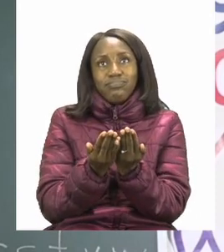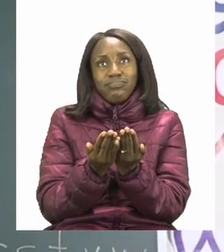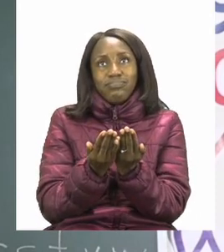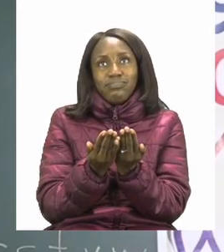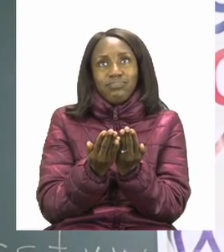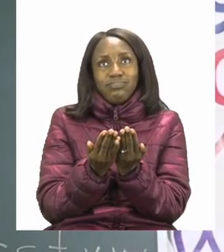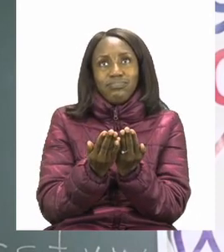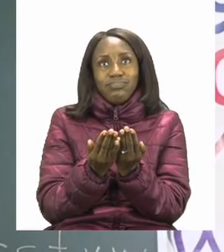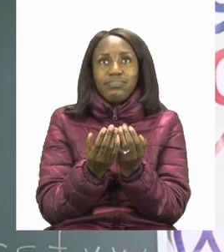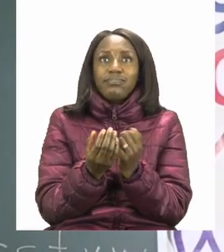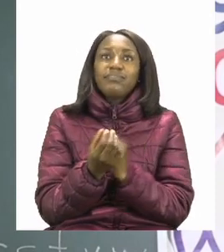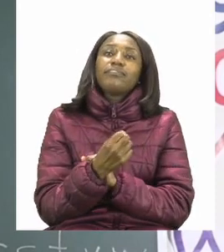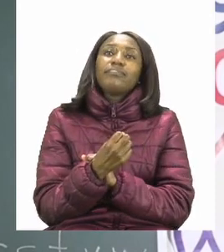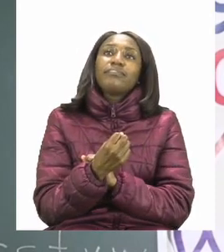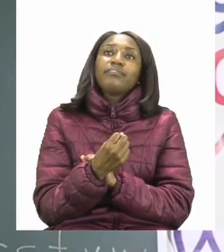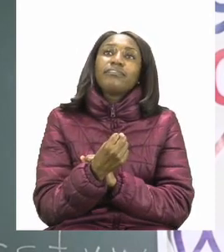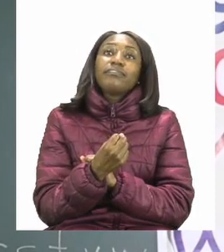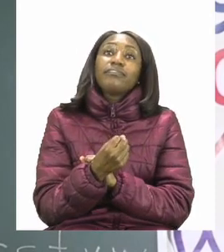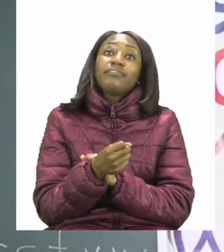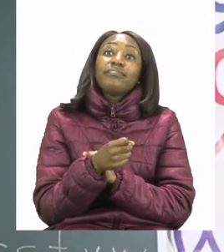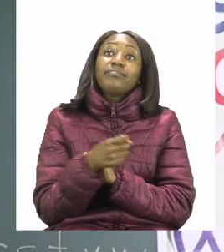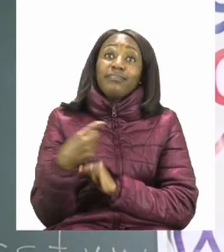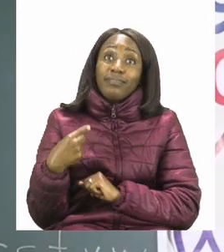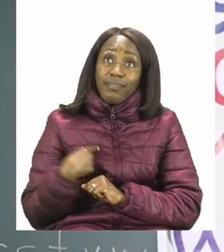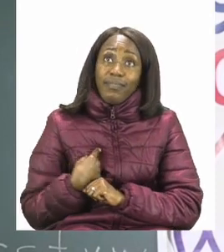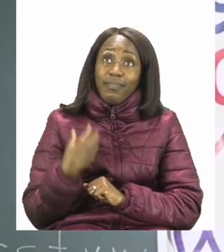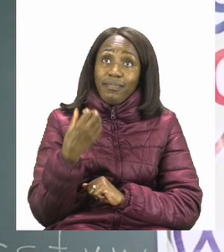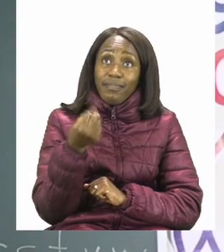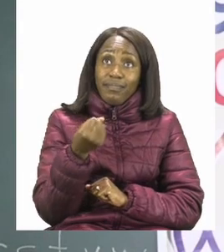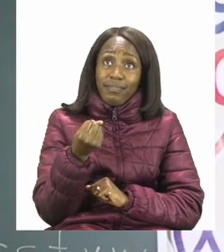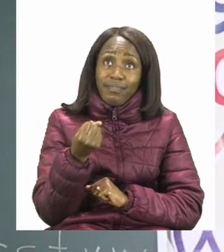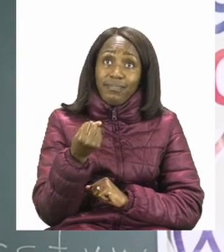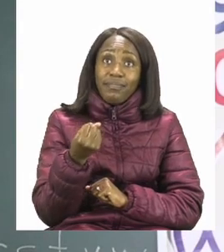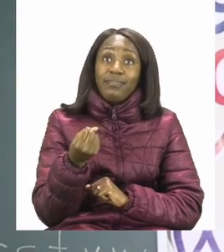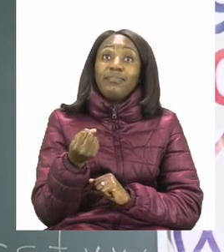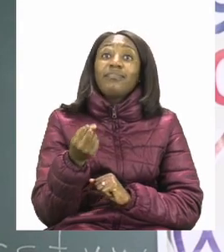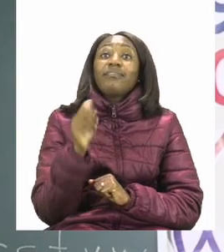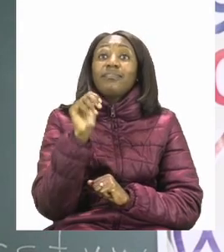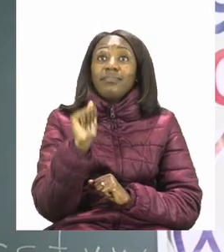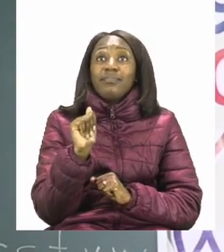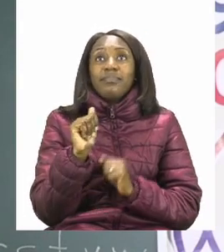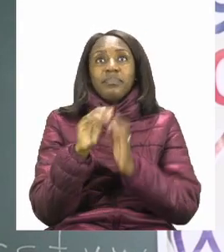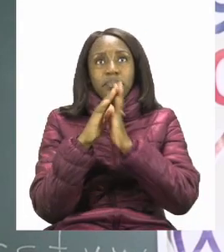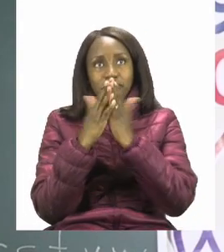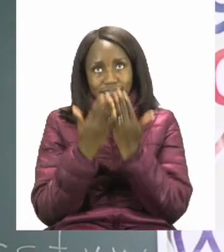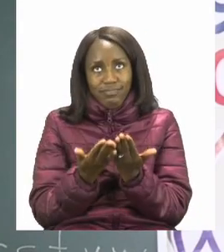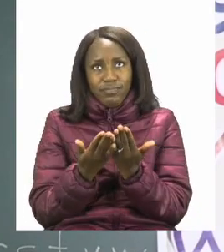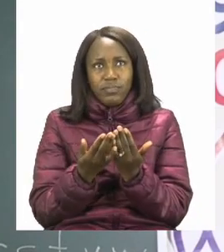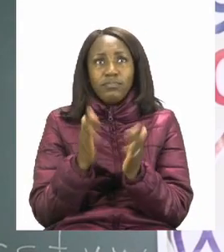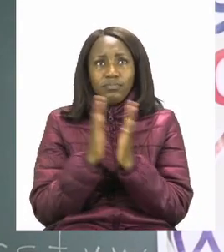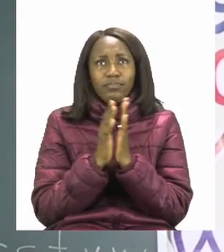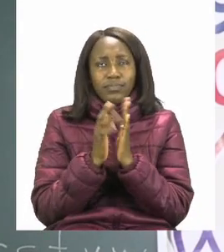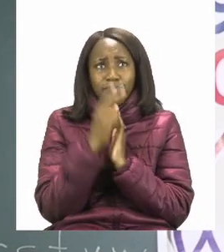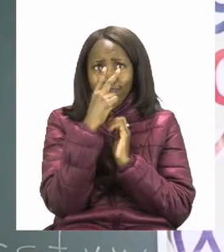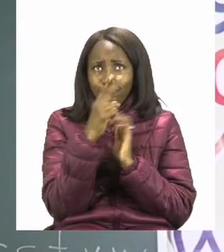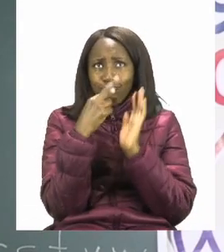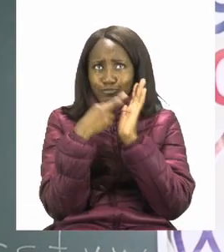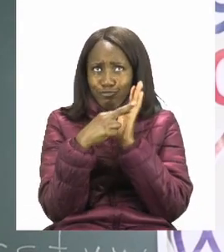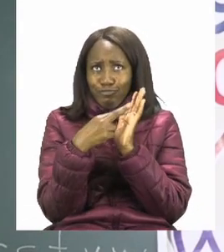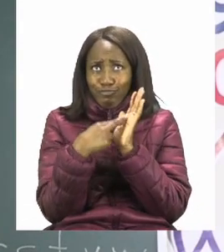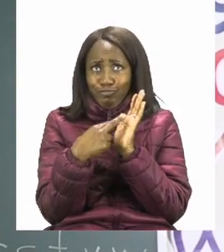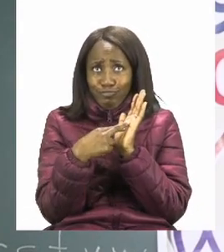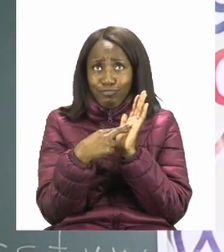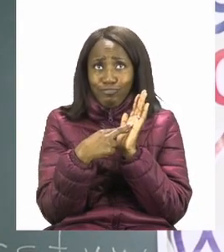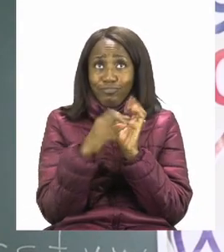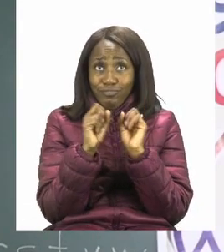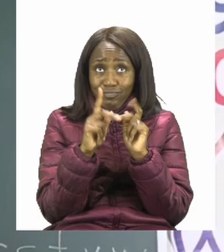book. So take your time, boys and girls. Look at all the clues they are giving you, especially about the